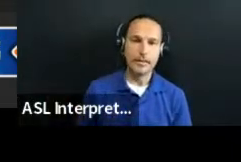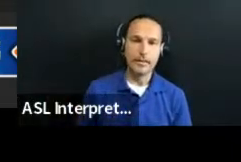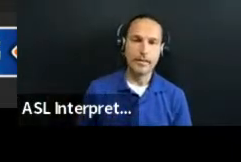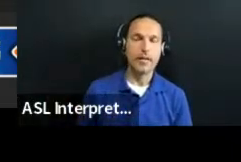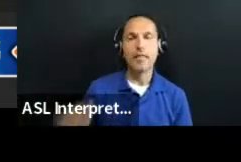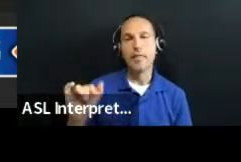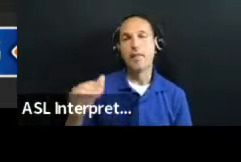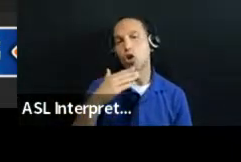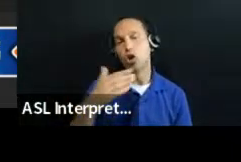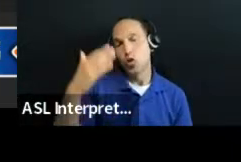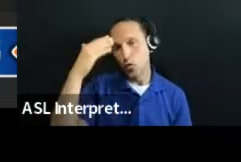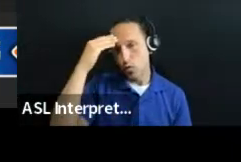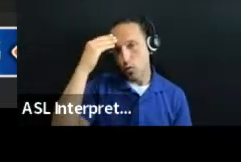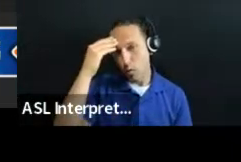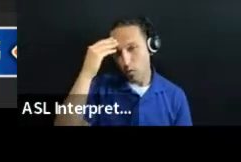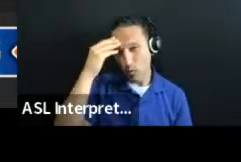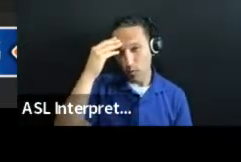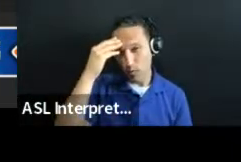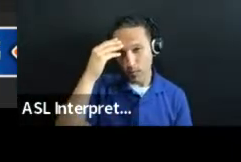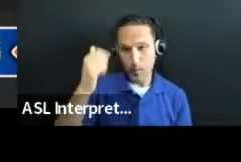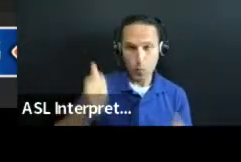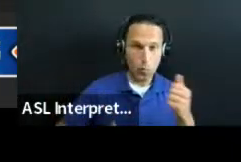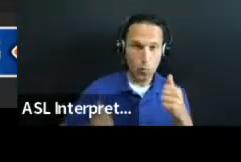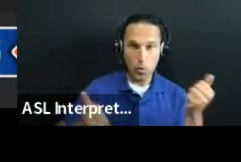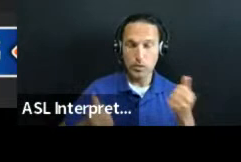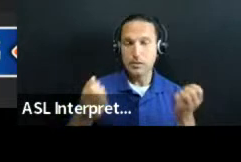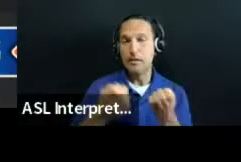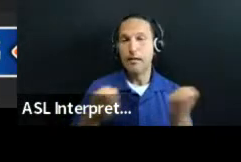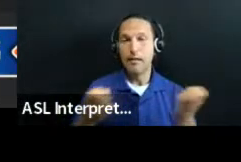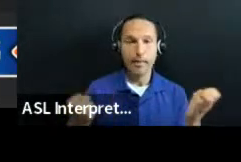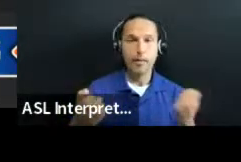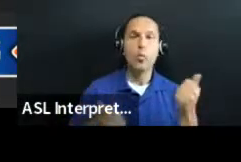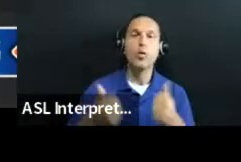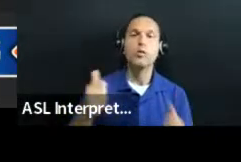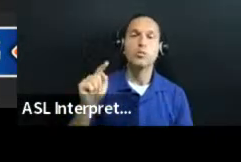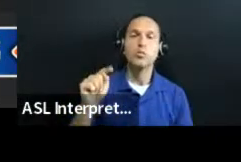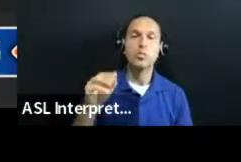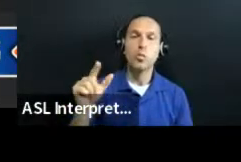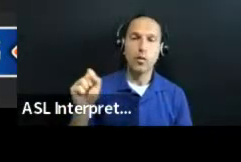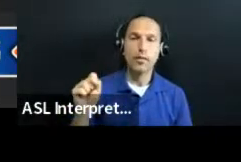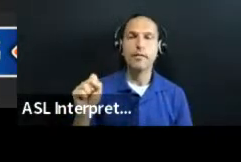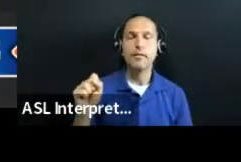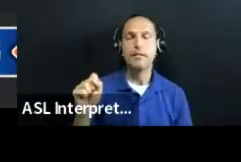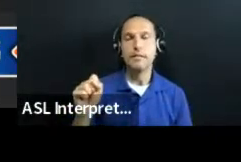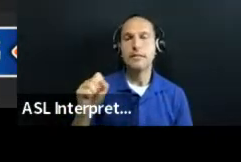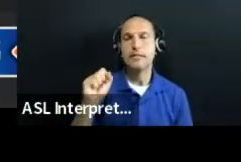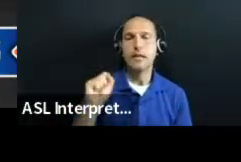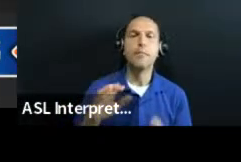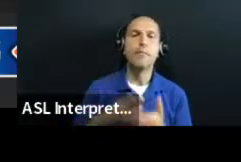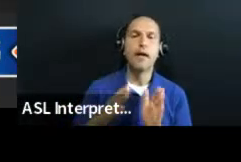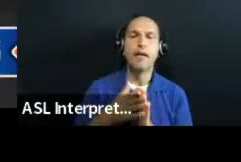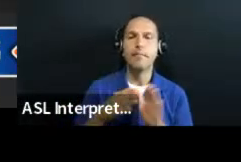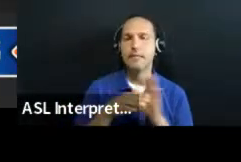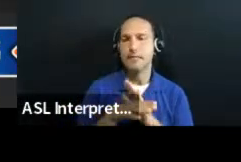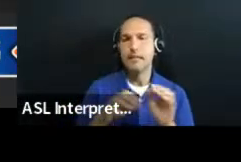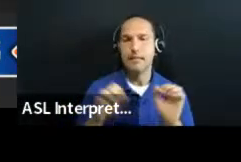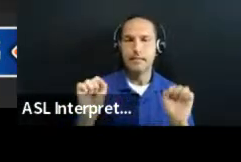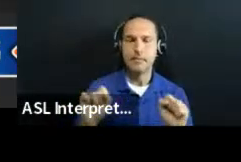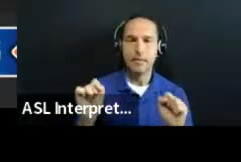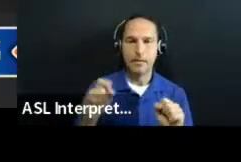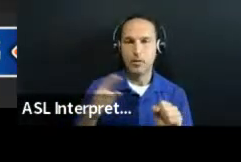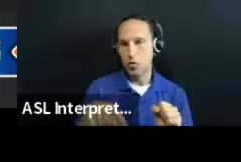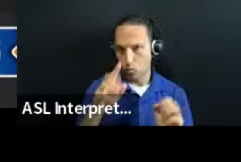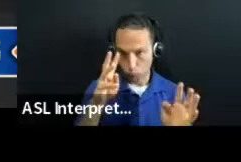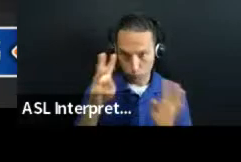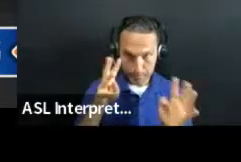to know what elements are, what tools are available to make things accessible that you created.